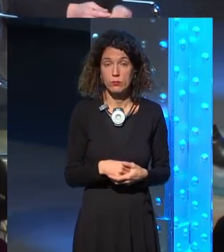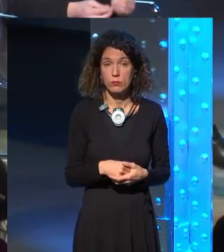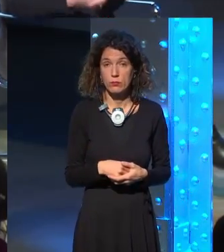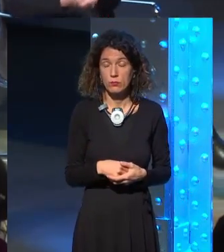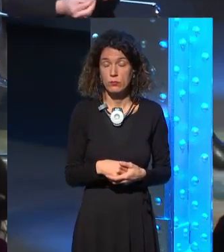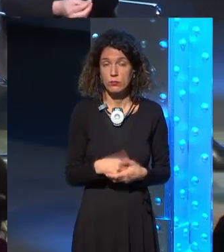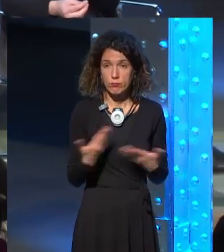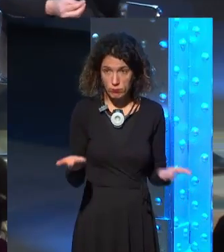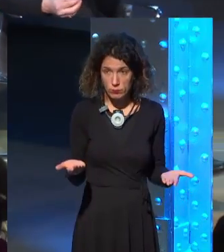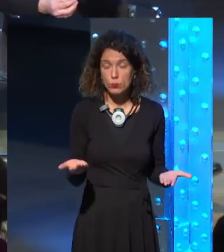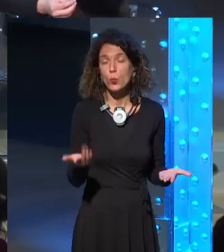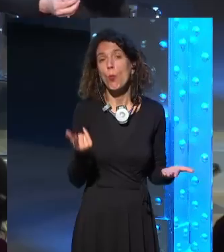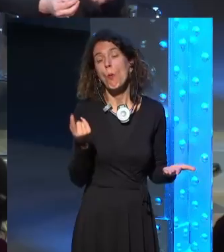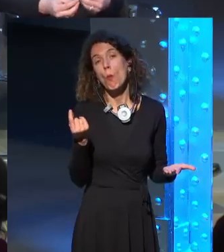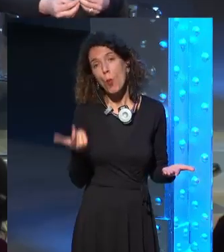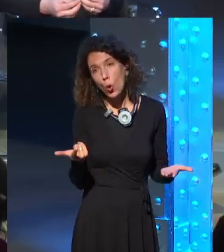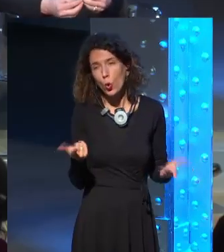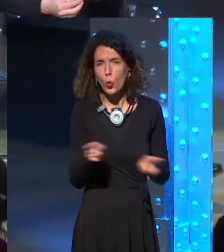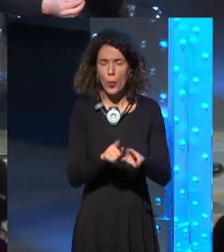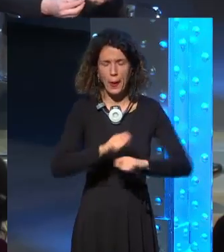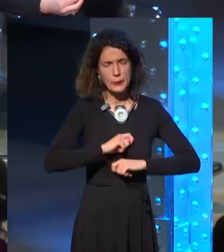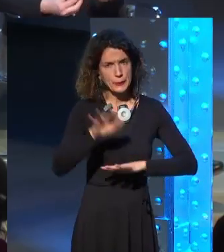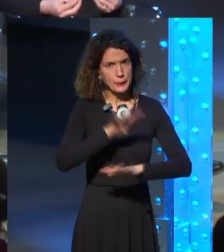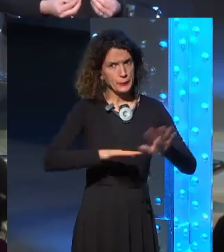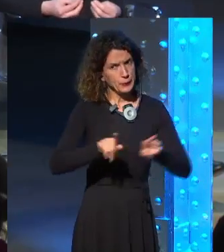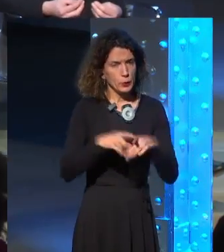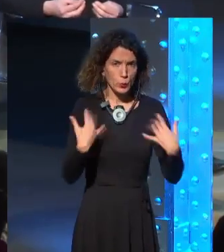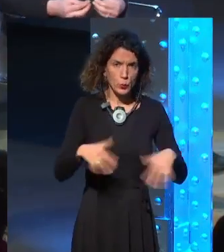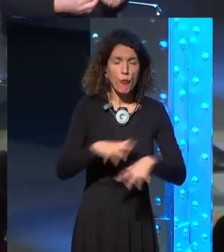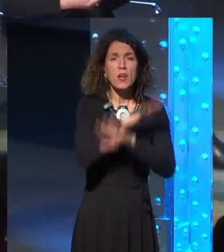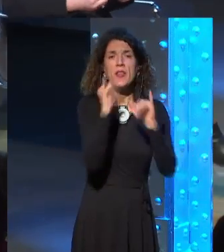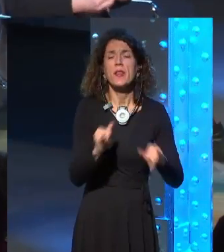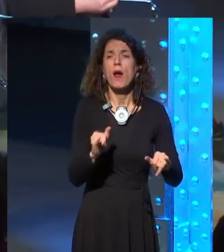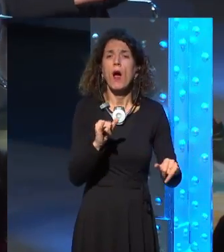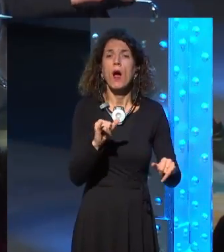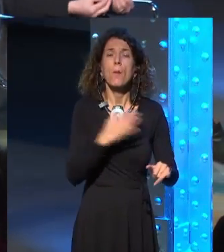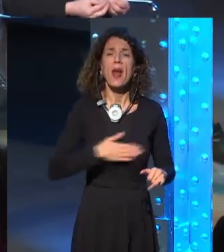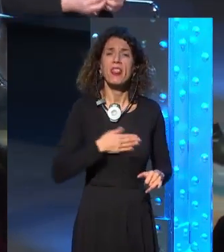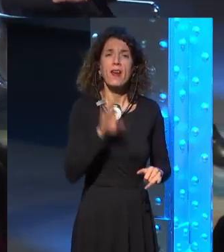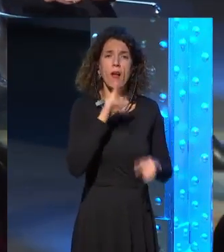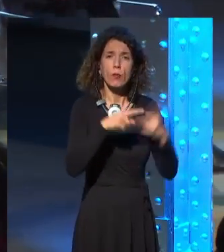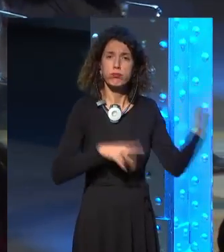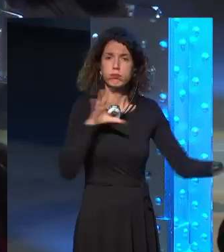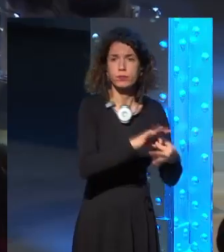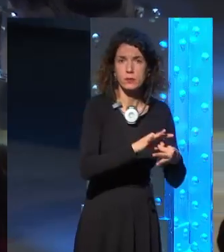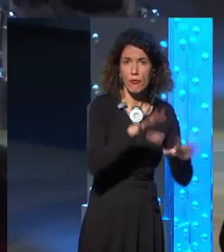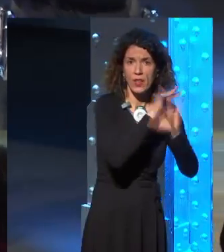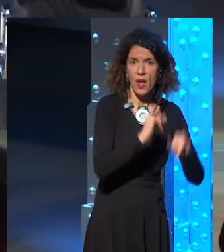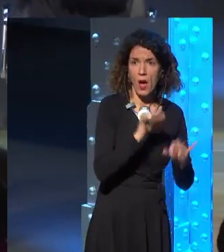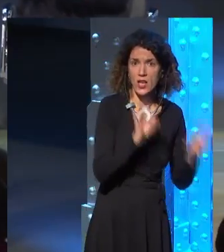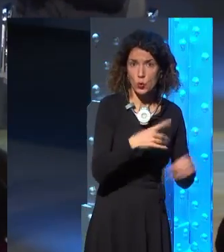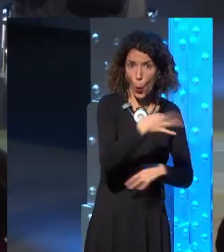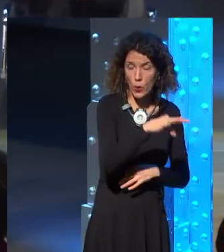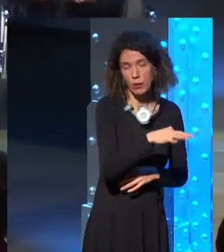disturbing in a way that happiness becomes associated with all these pleasures. Pleasures, or these moments